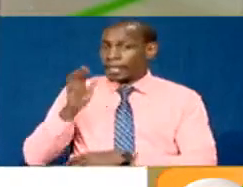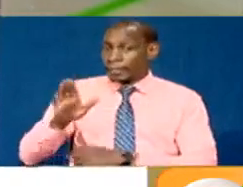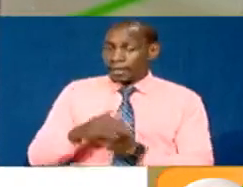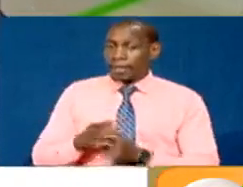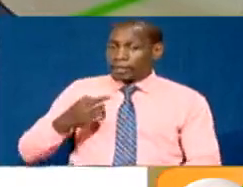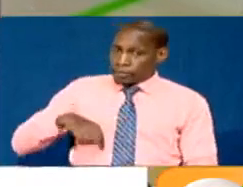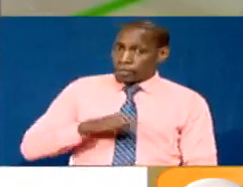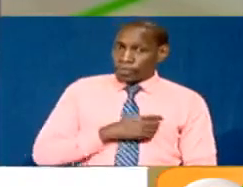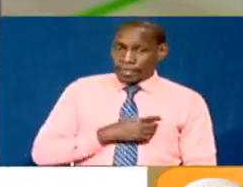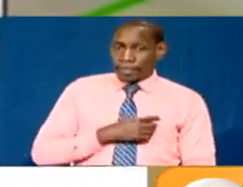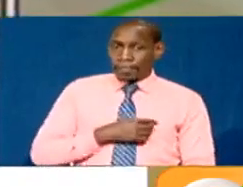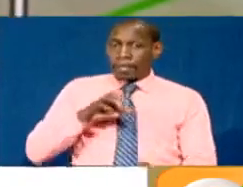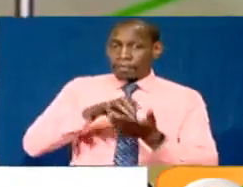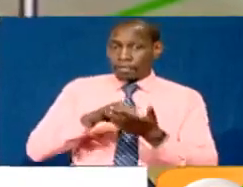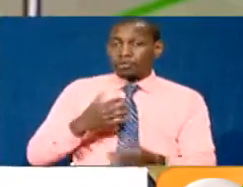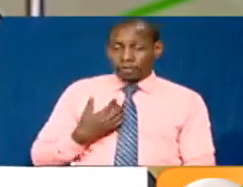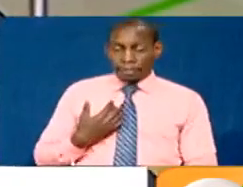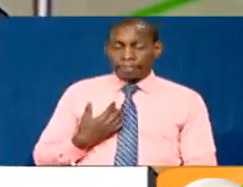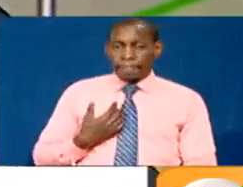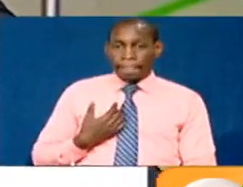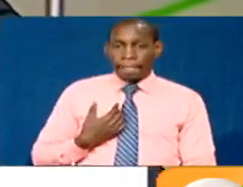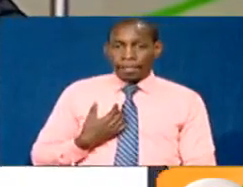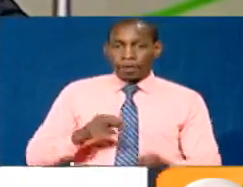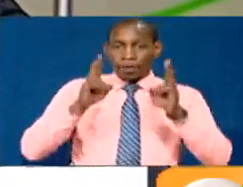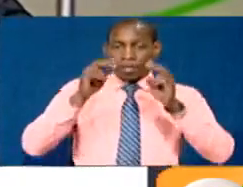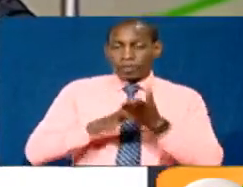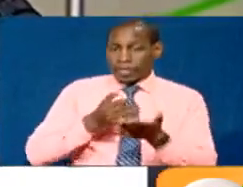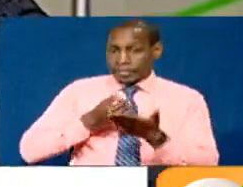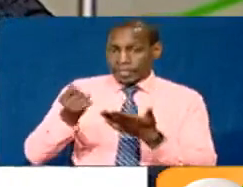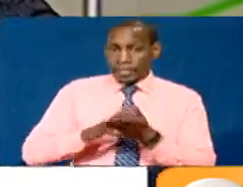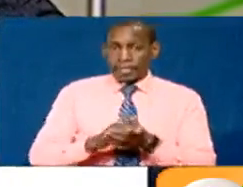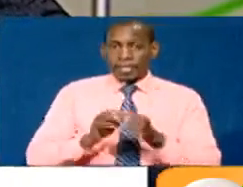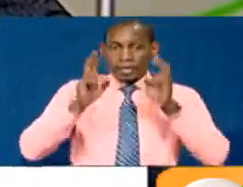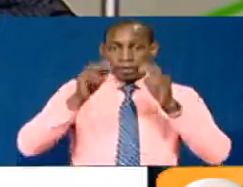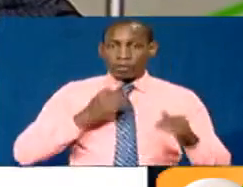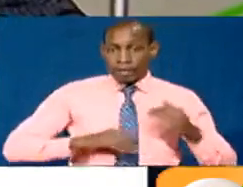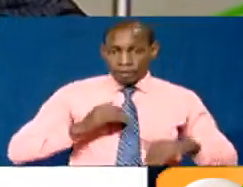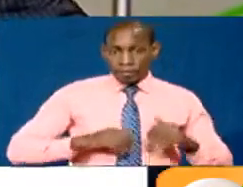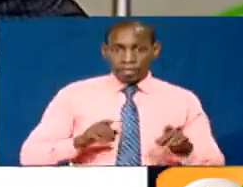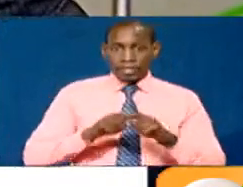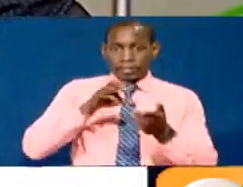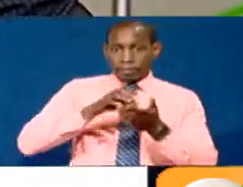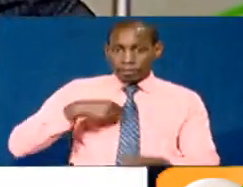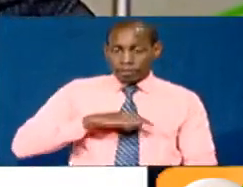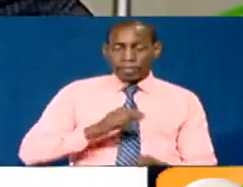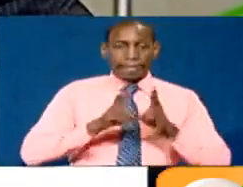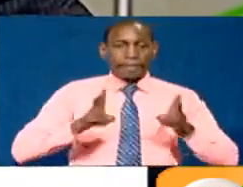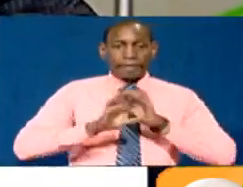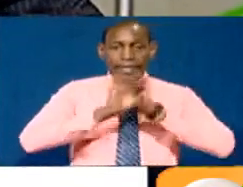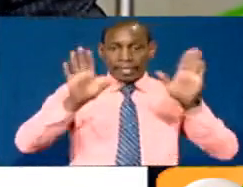let him. We have a position on the question of integrity and on the question of corruption. And our position is very